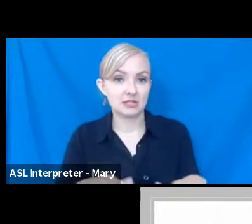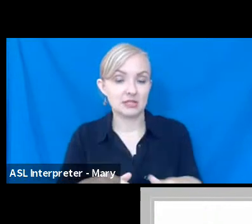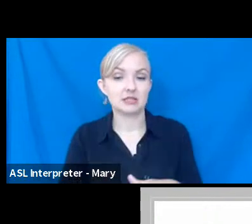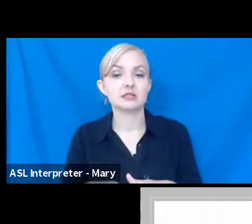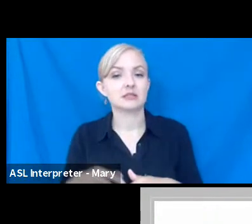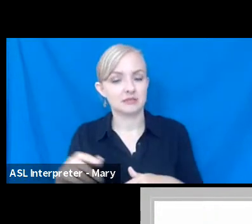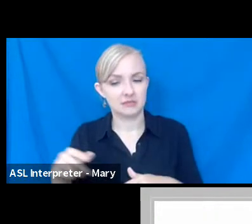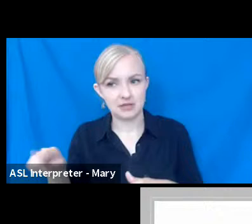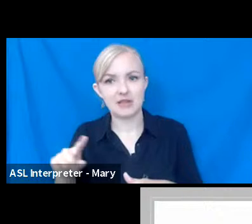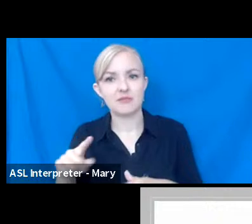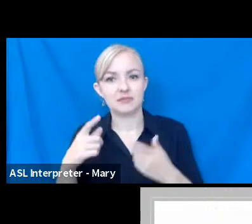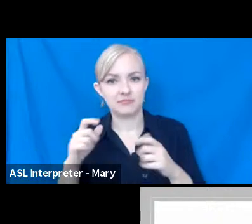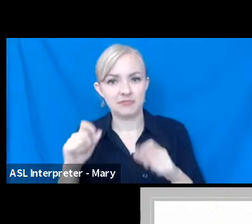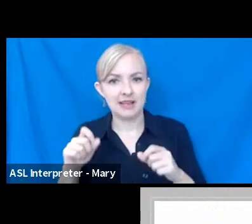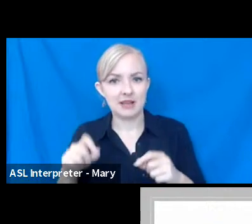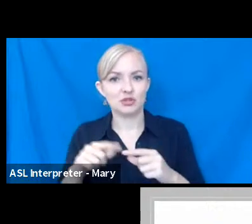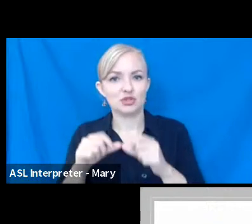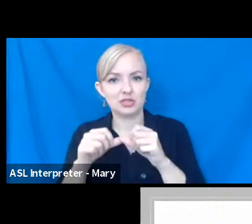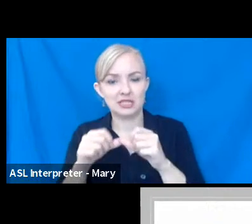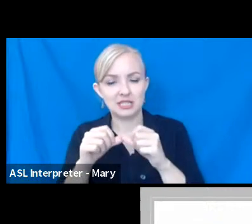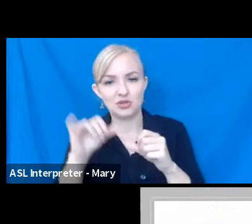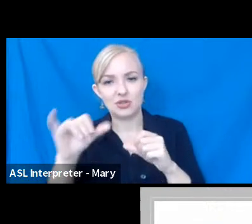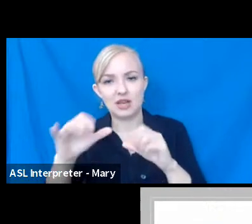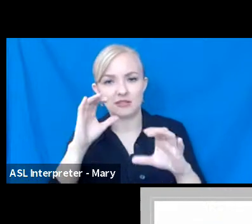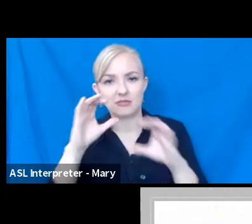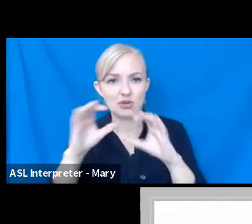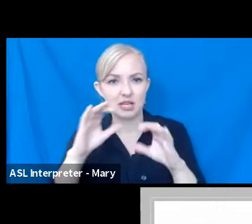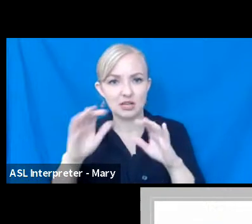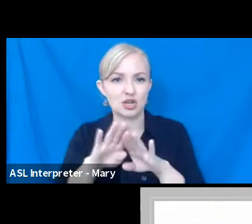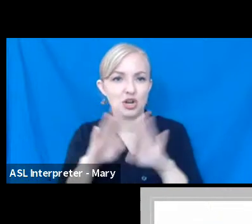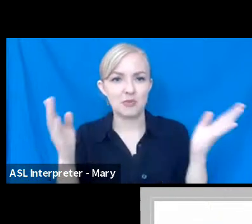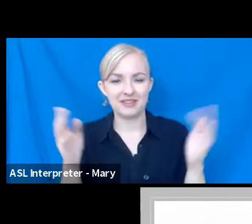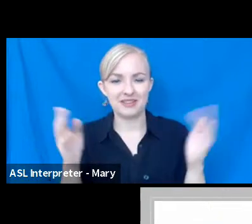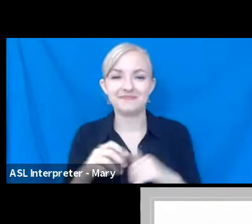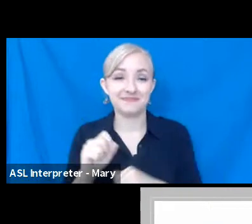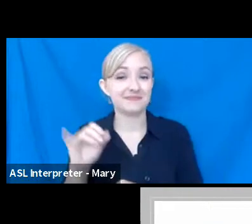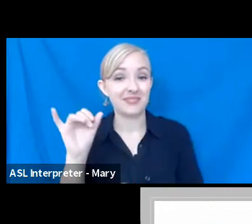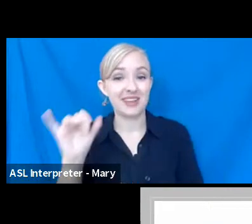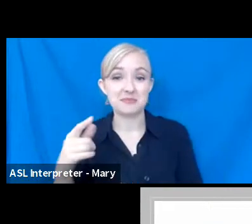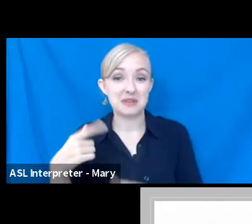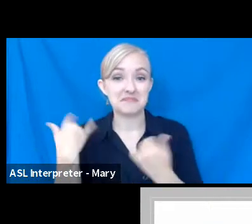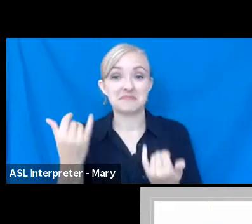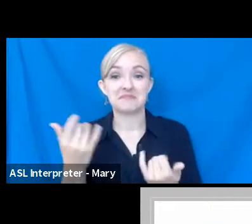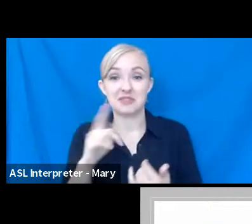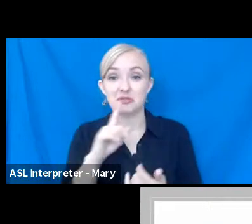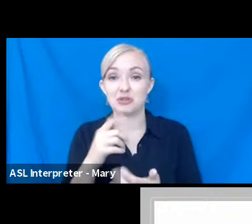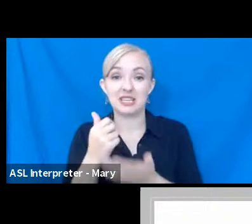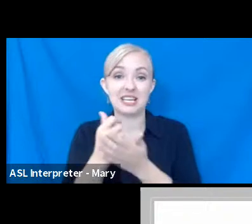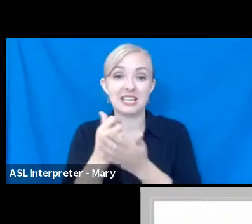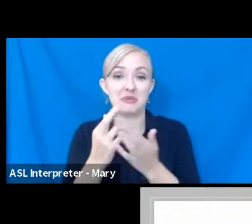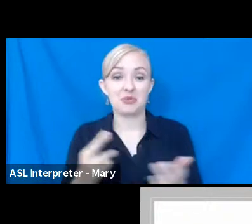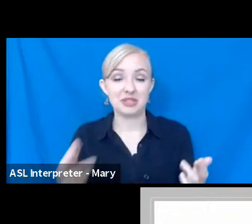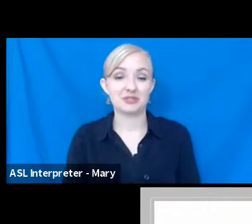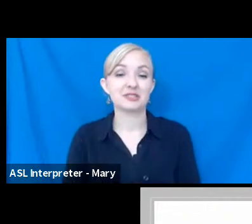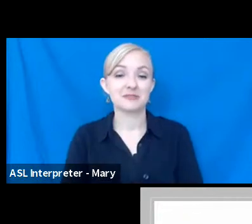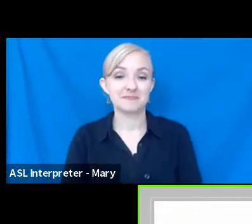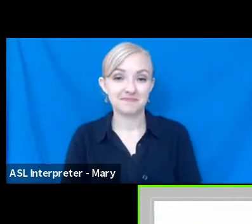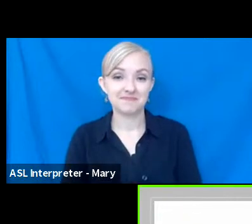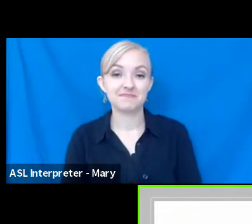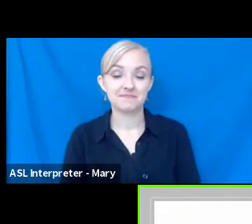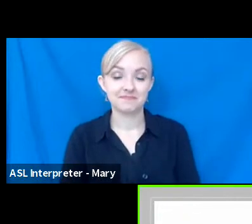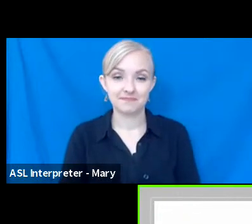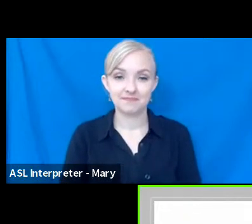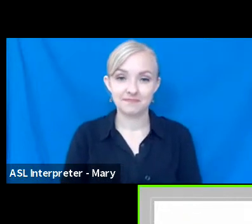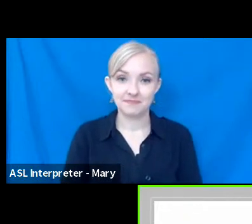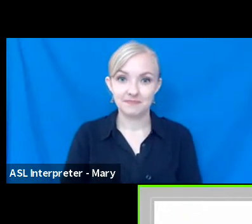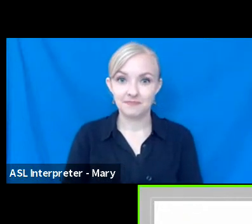able to keep that line of communication open. So it's been a very, very helpful resource. Well,